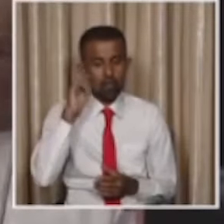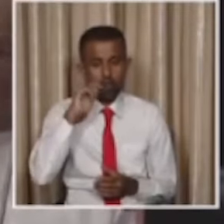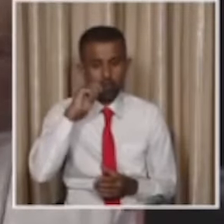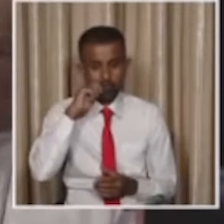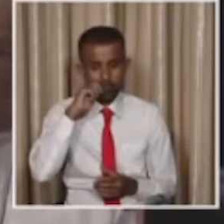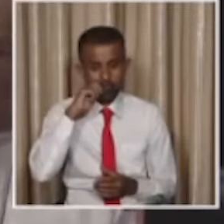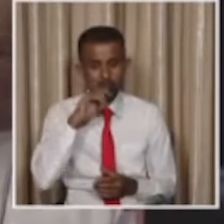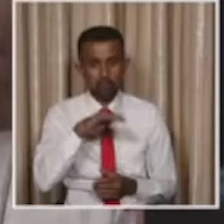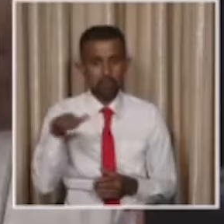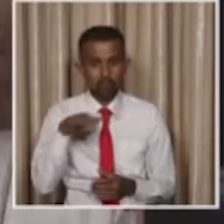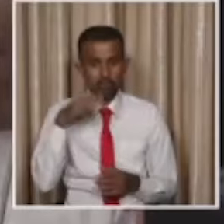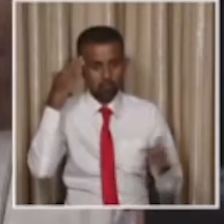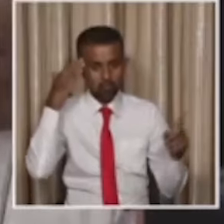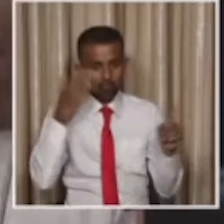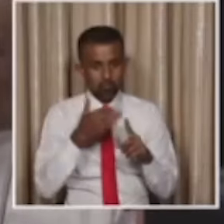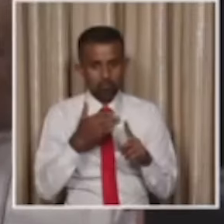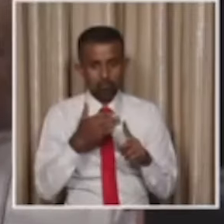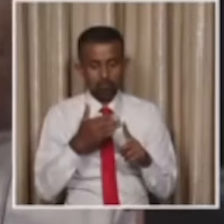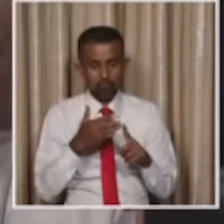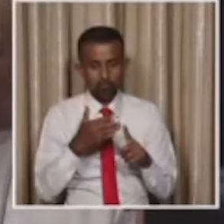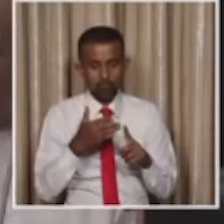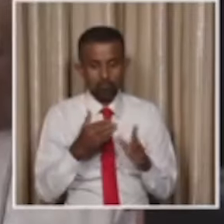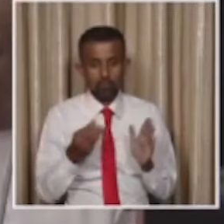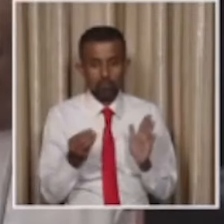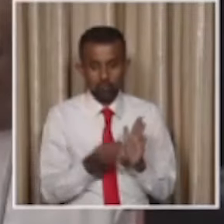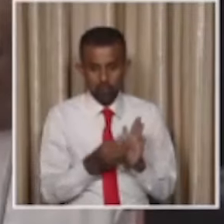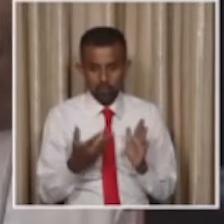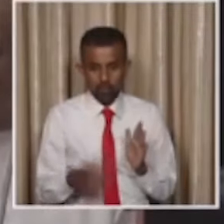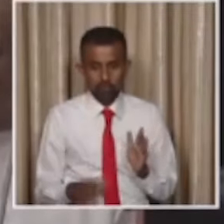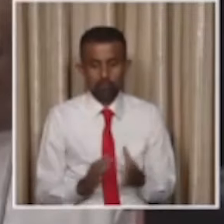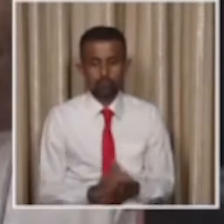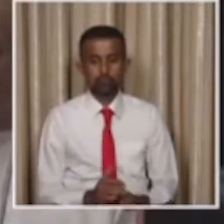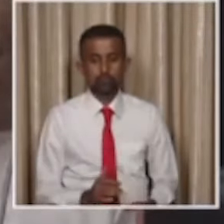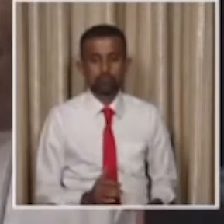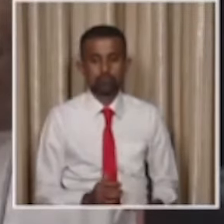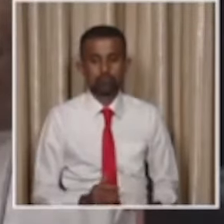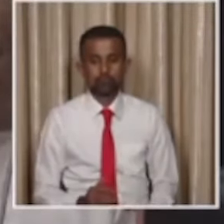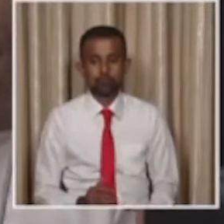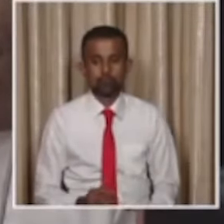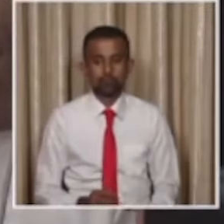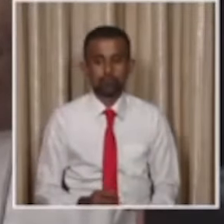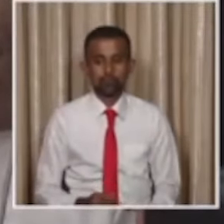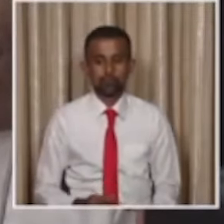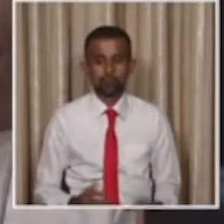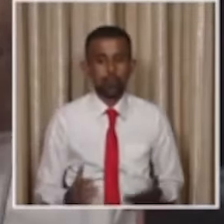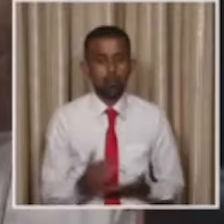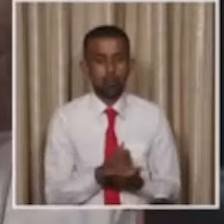to equal treatment of health and other these things. But otherwise,